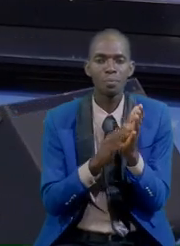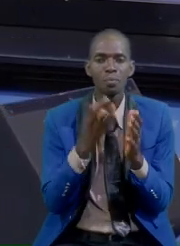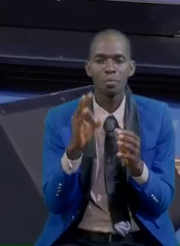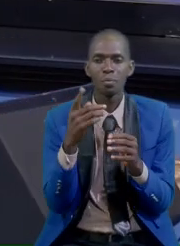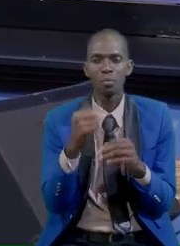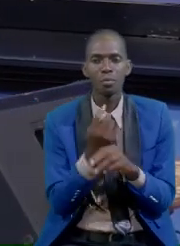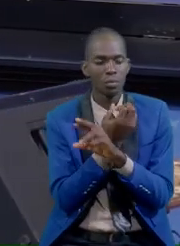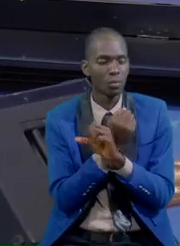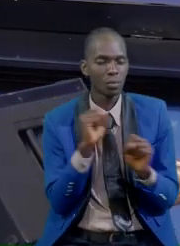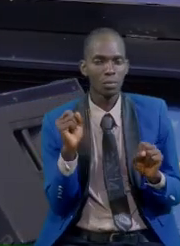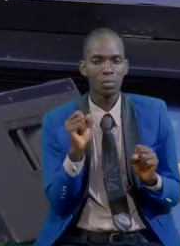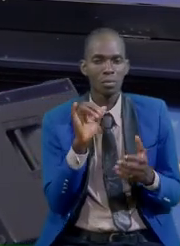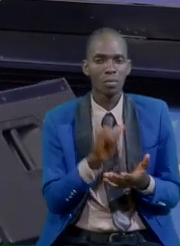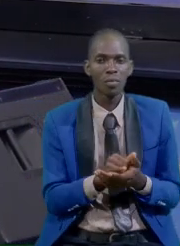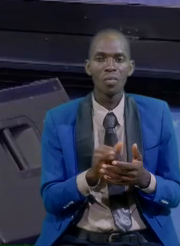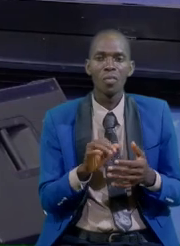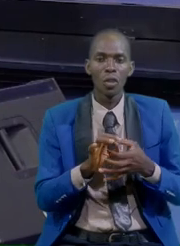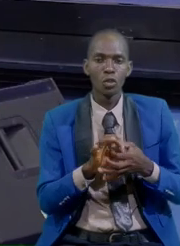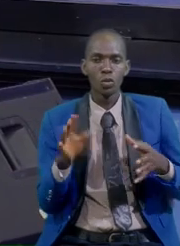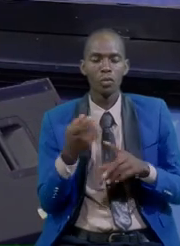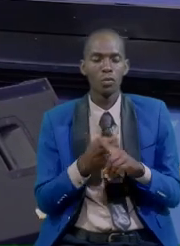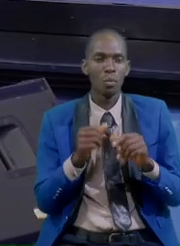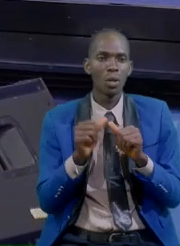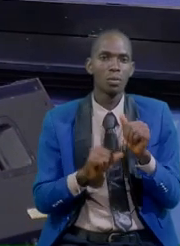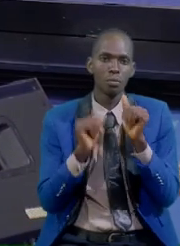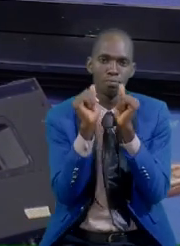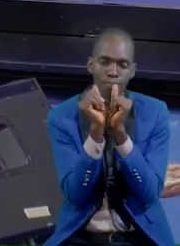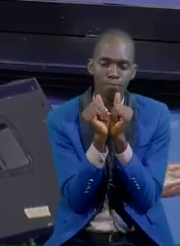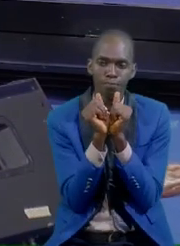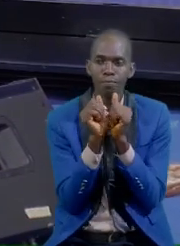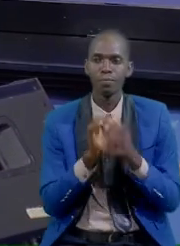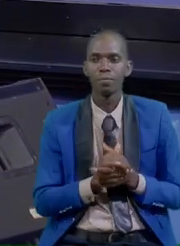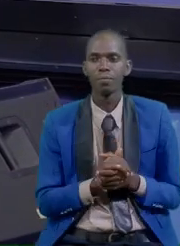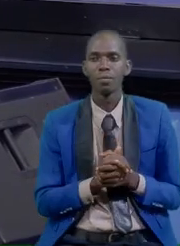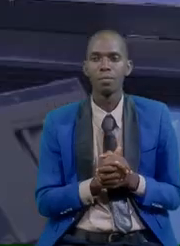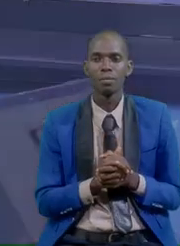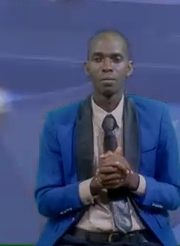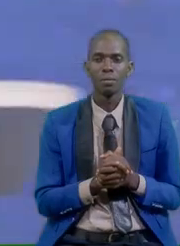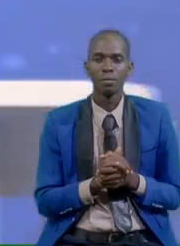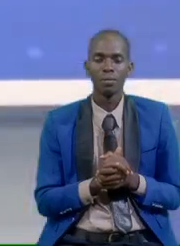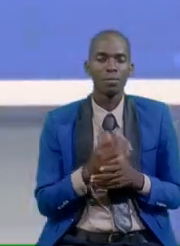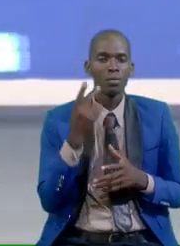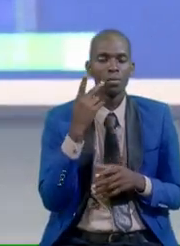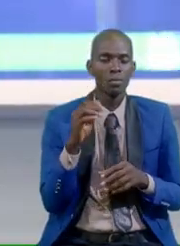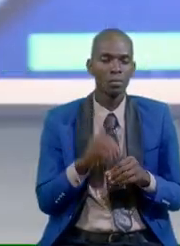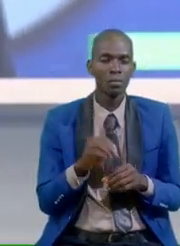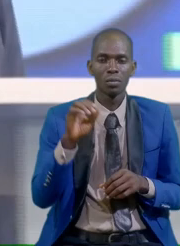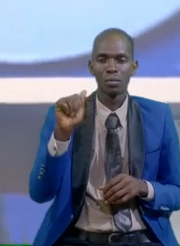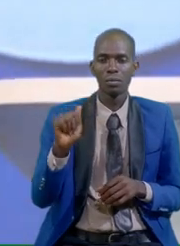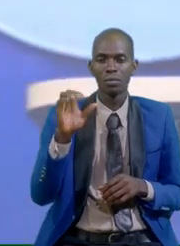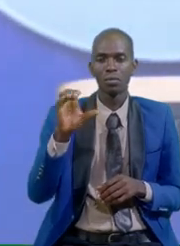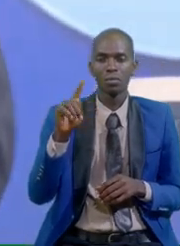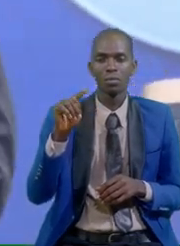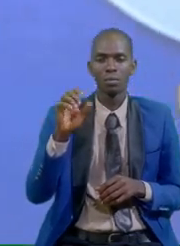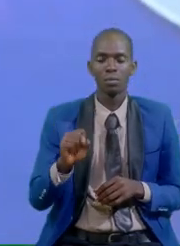loose from every bondage. Every bondage. Let's come back to that Acts